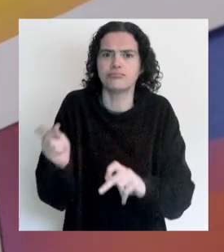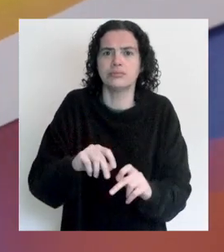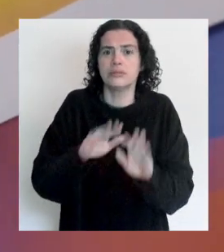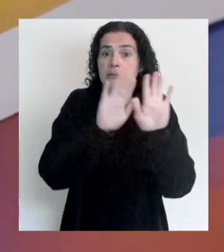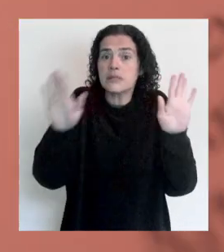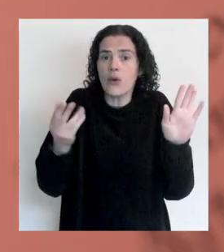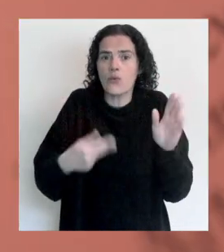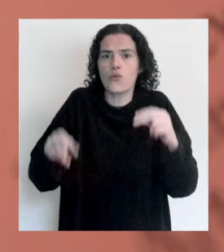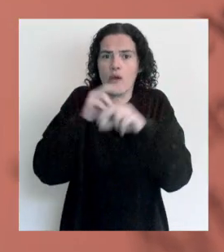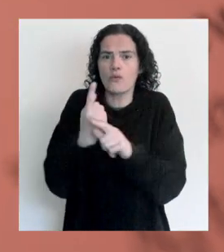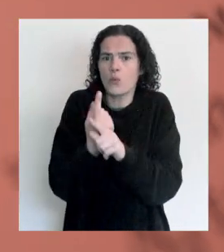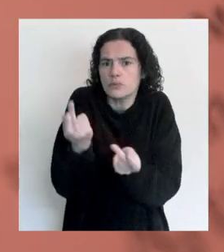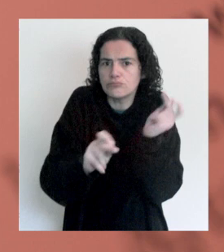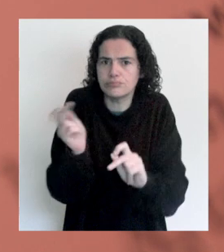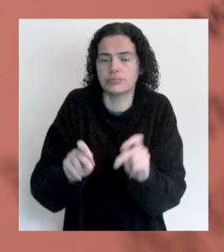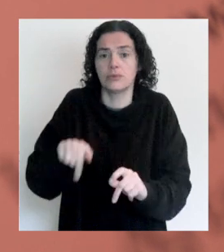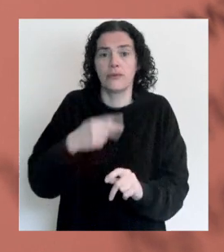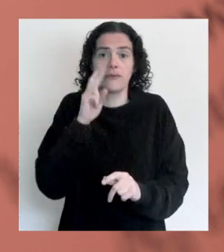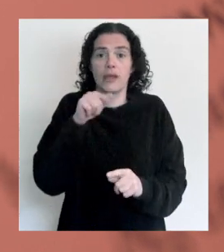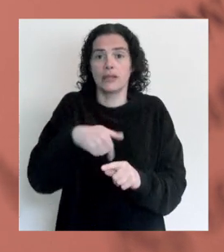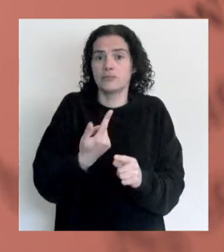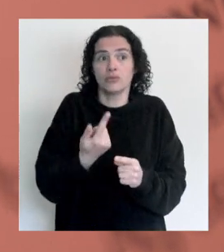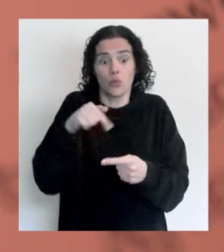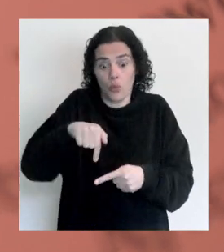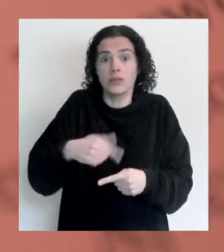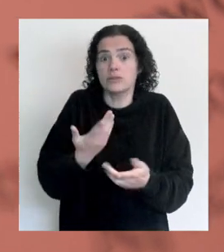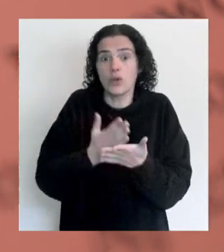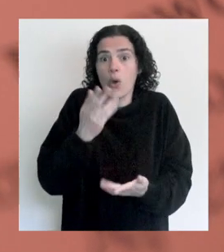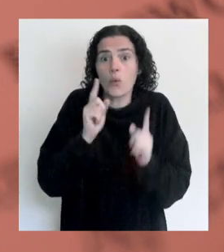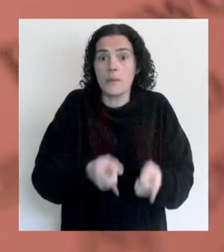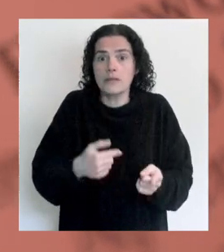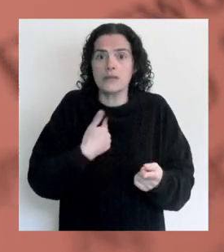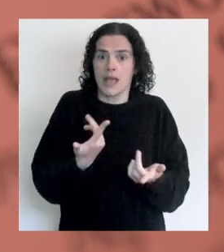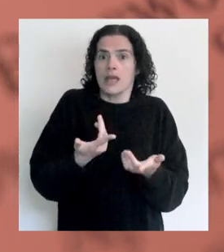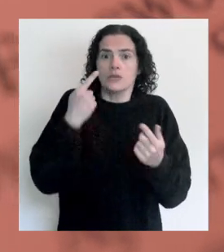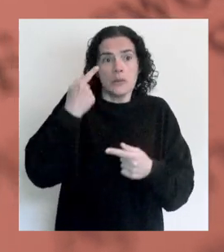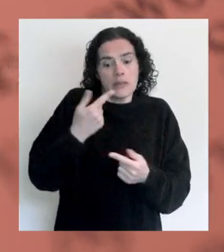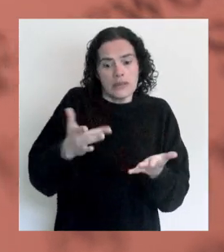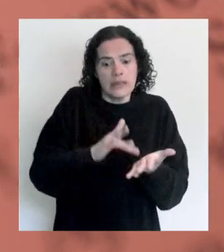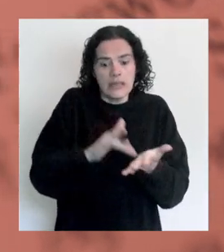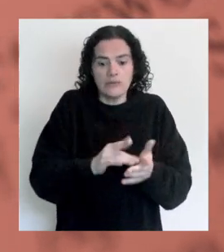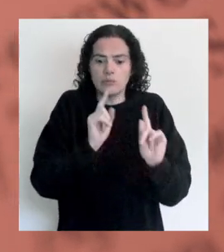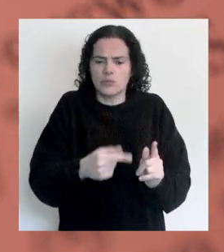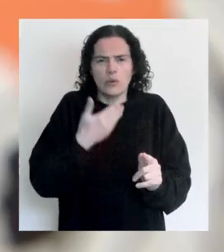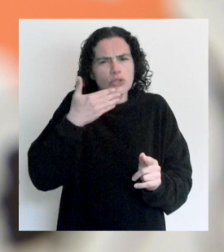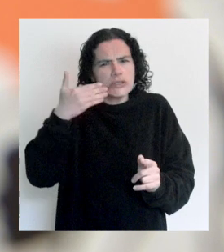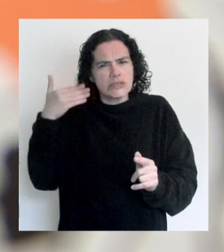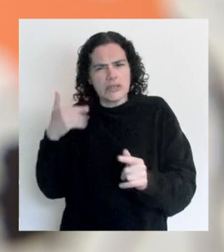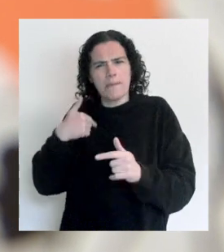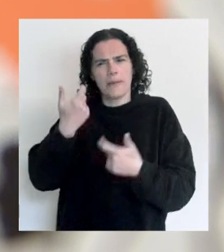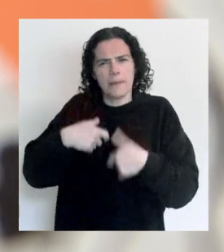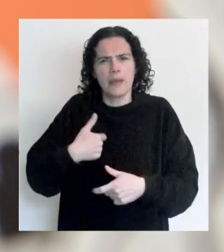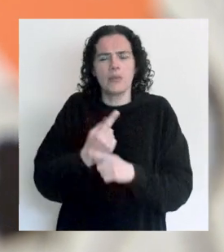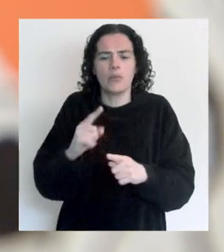will come. So what we see today is basically just the beginning. And I suppose this interest in books, has started very early for